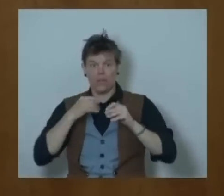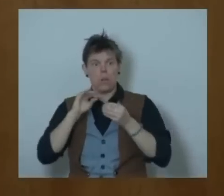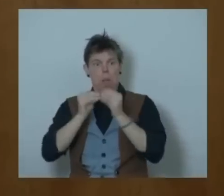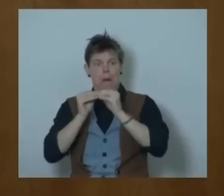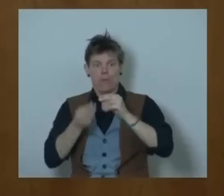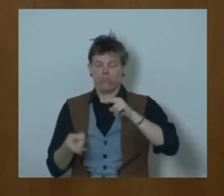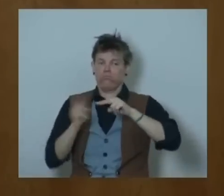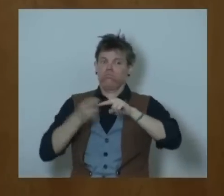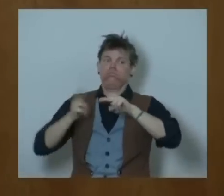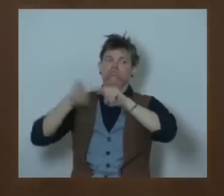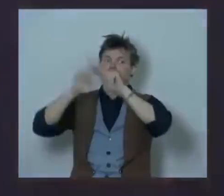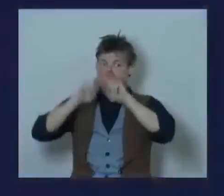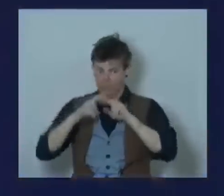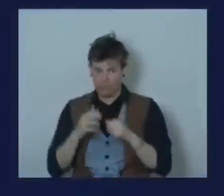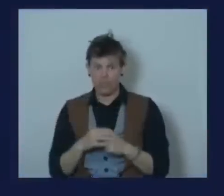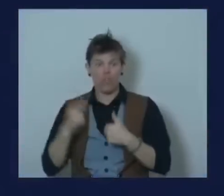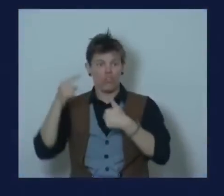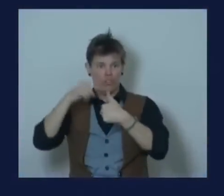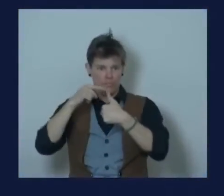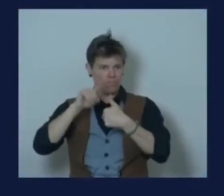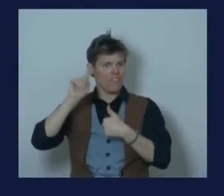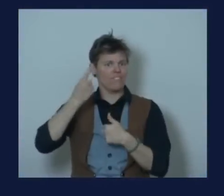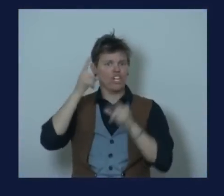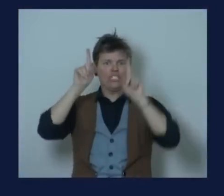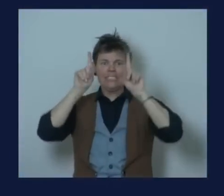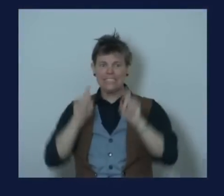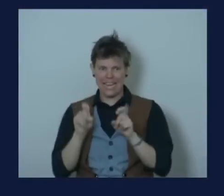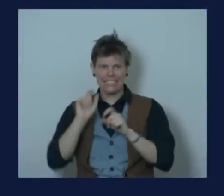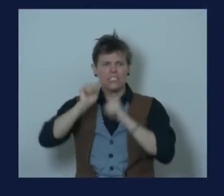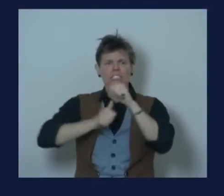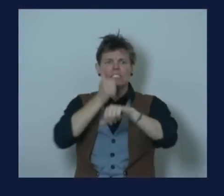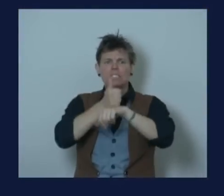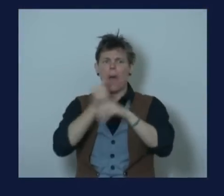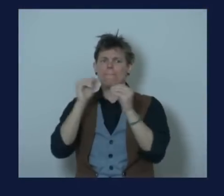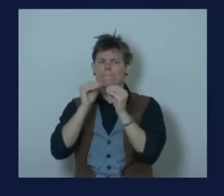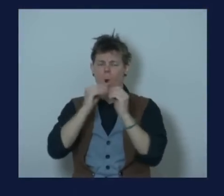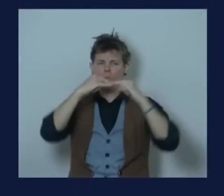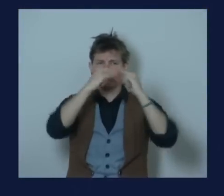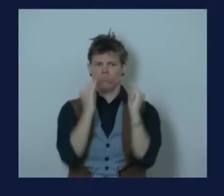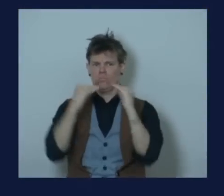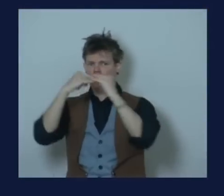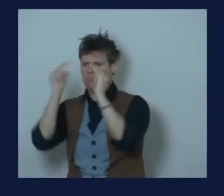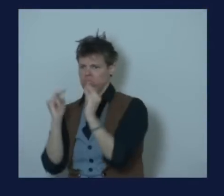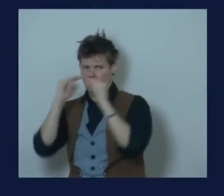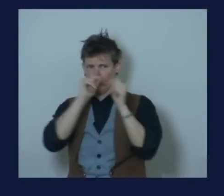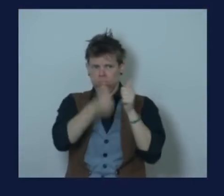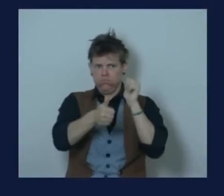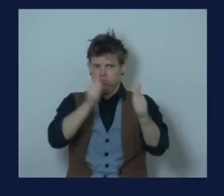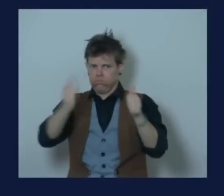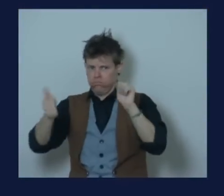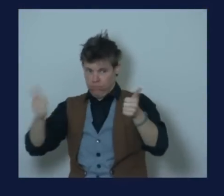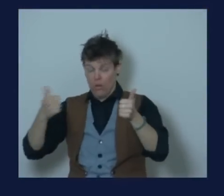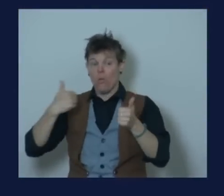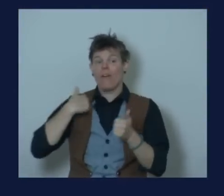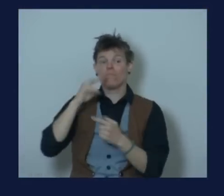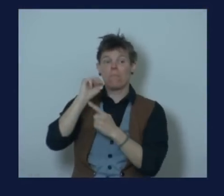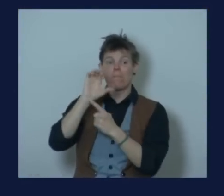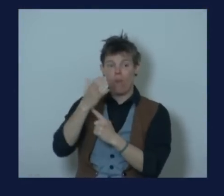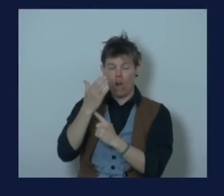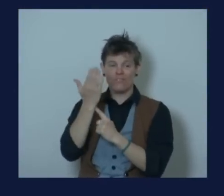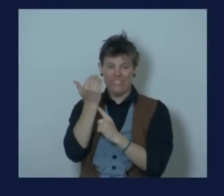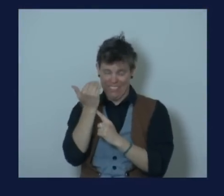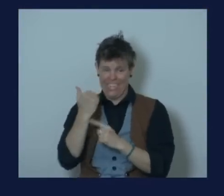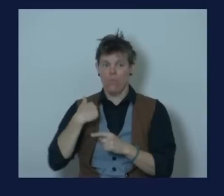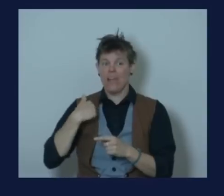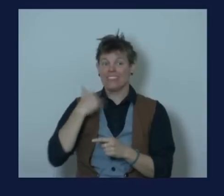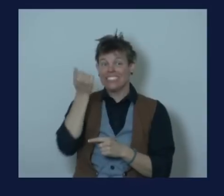attempted to expand our sites, and I have a slide, there we go. On March 15th, we only had 7 sites statewide. But as